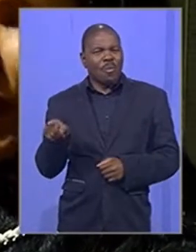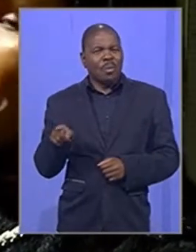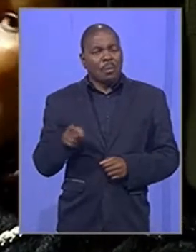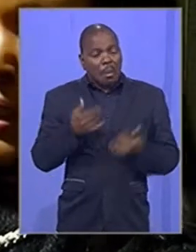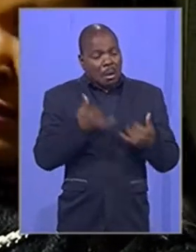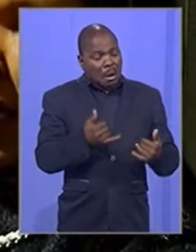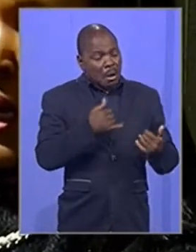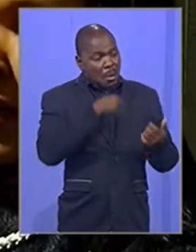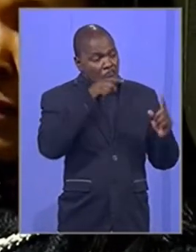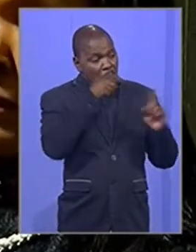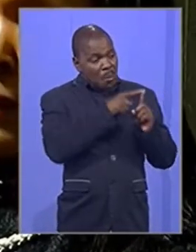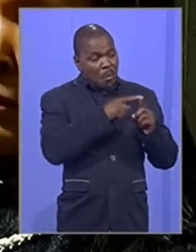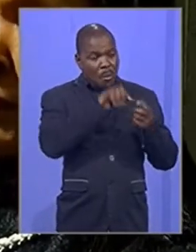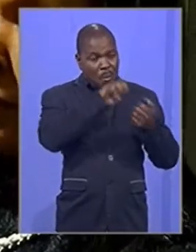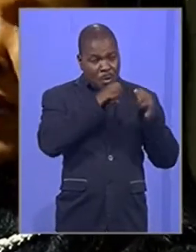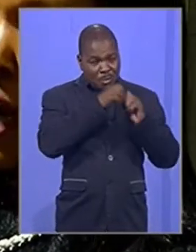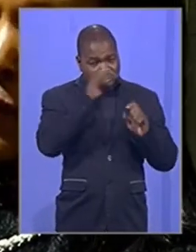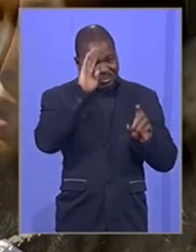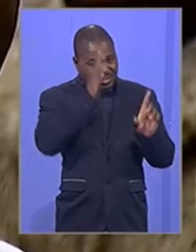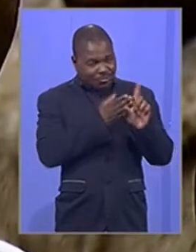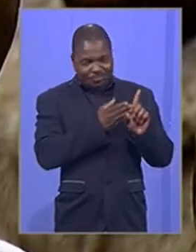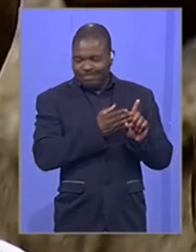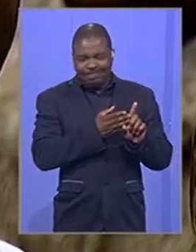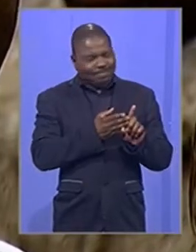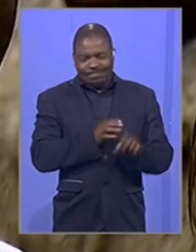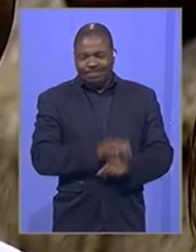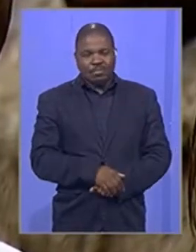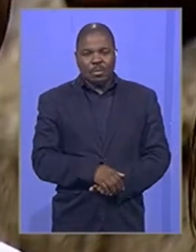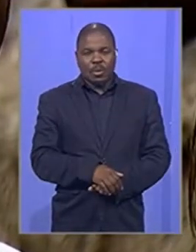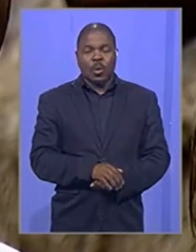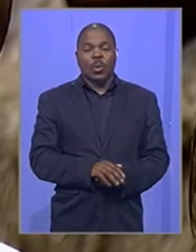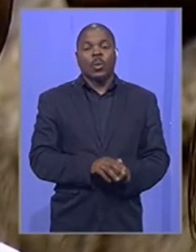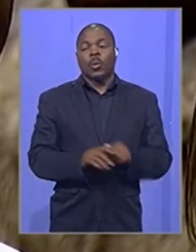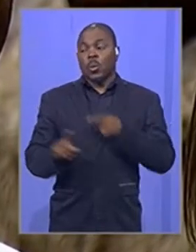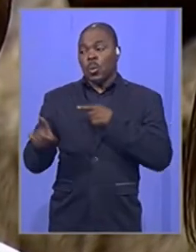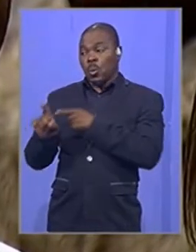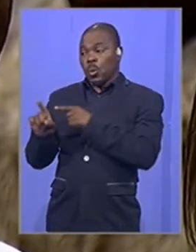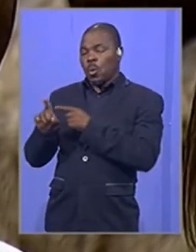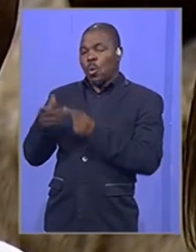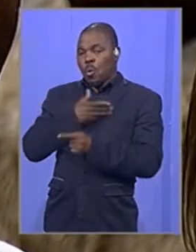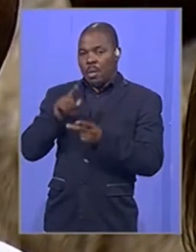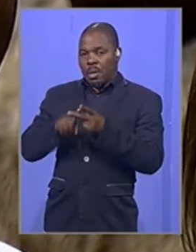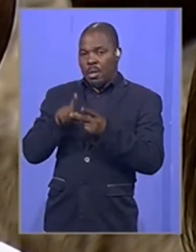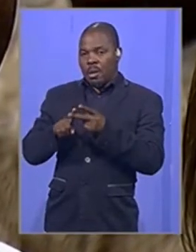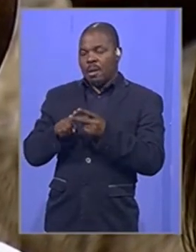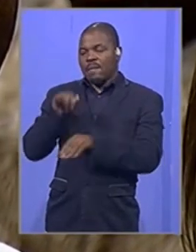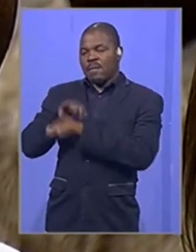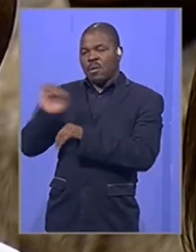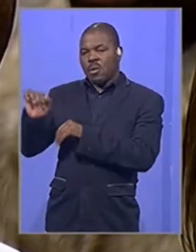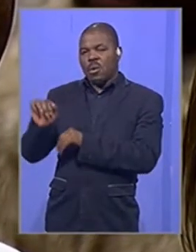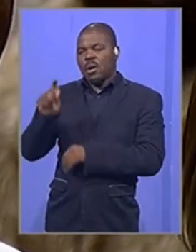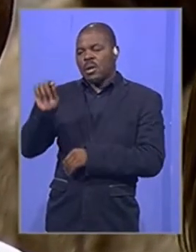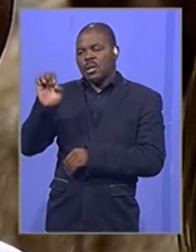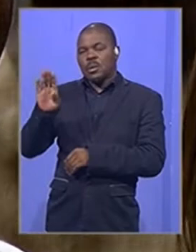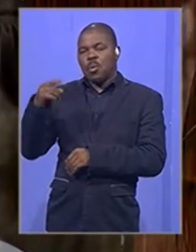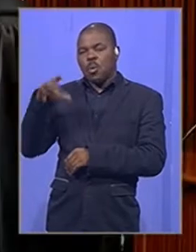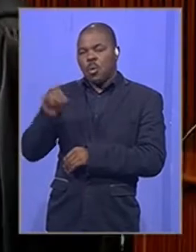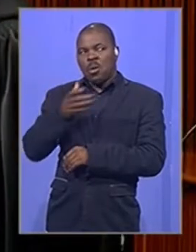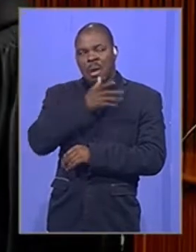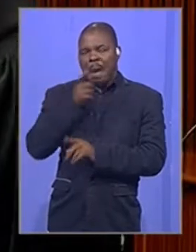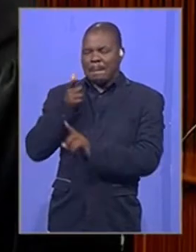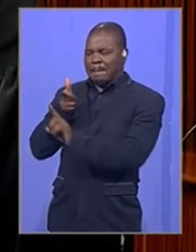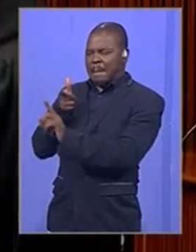tsebana le bothata ba monagano. Mabusela le Shabane le mogora wa gagwe Tebogo Mphuthi ba thuntšitšwe le go bolawa ka go